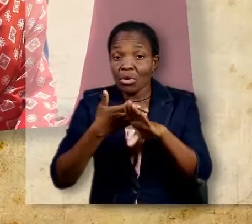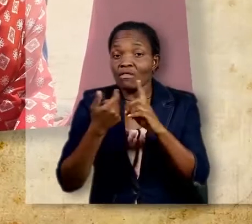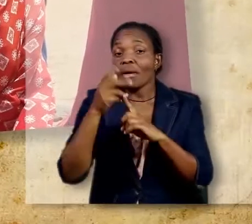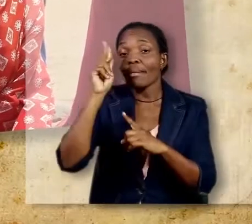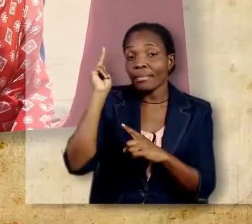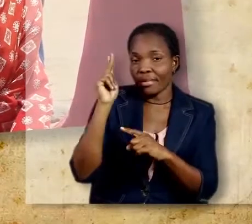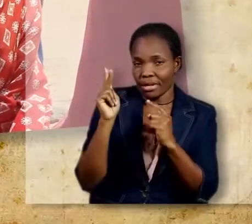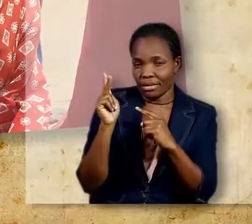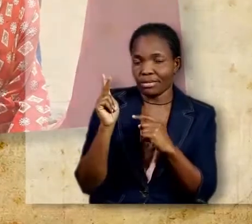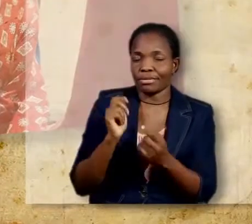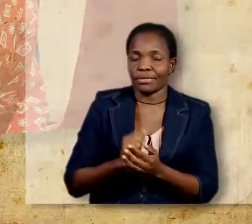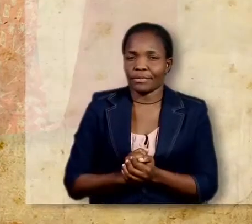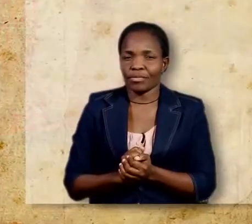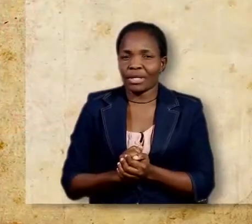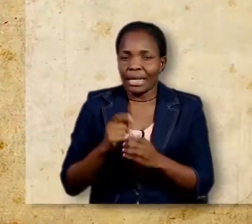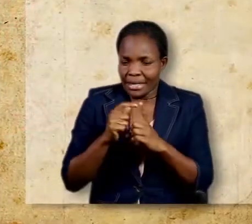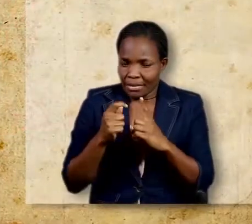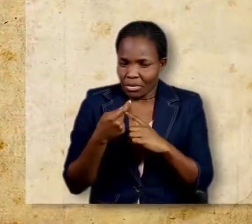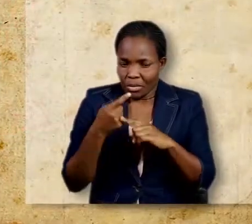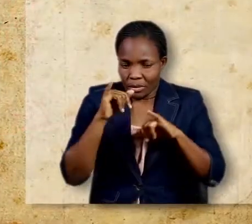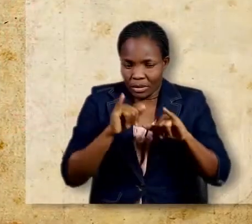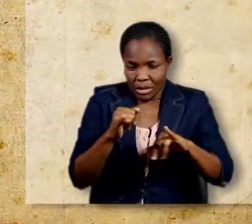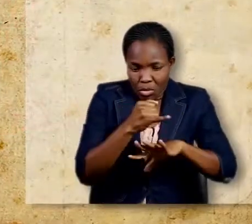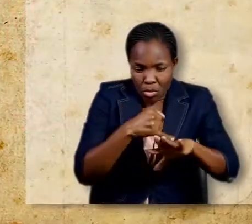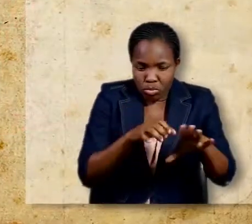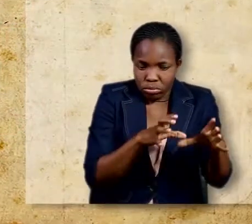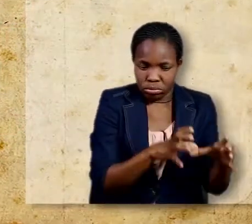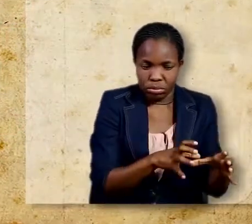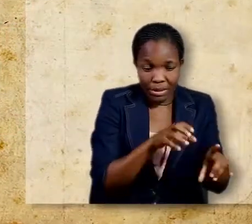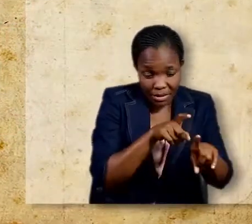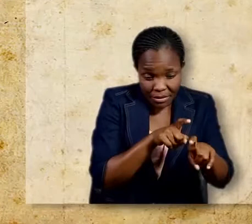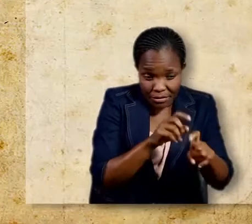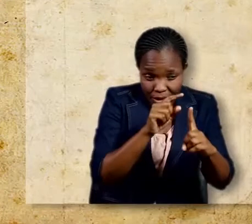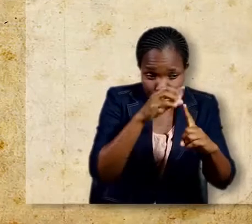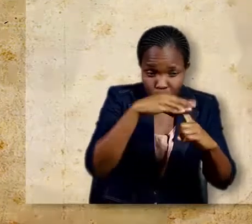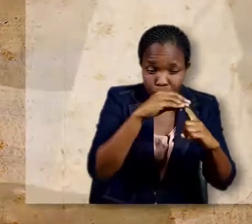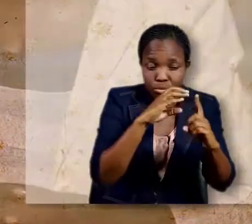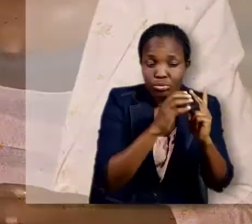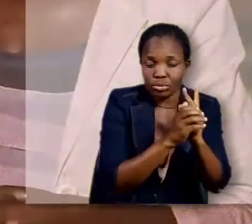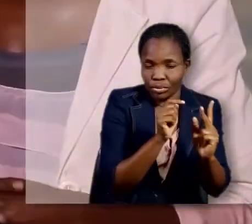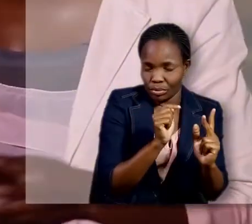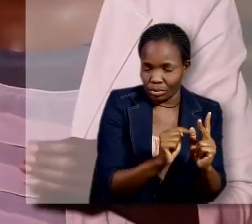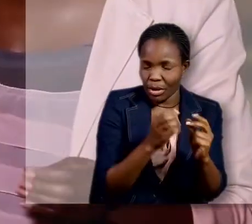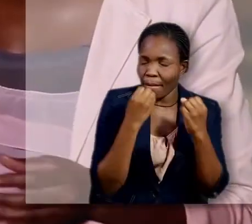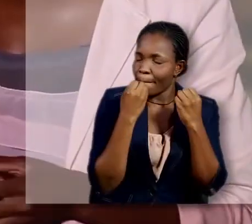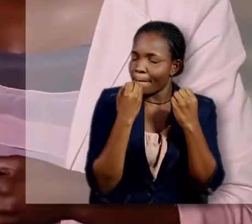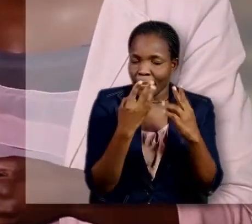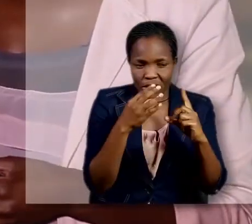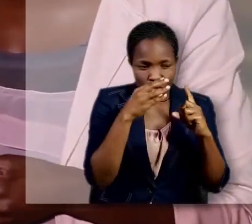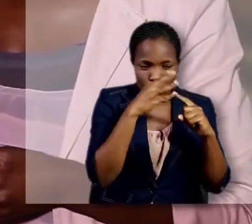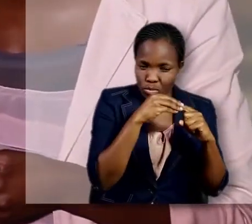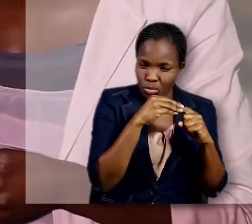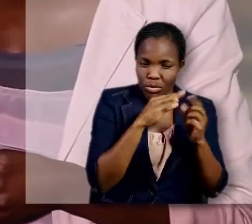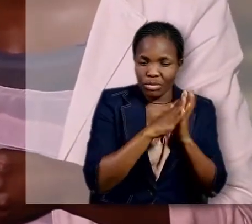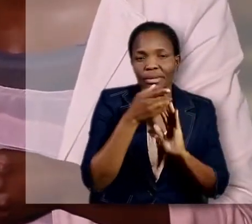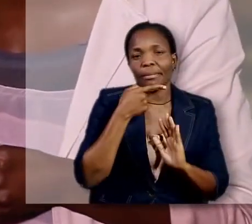Tribes live in a specific territory and follow a tribal headman, Most headmen are males, but it is not uncommon